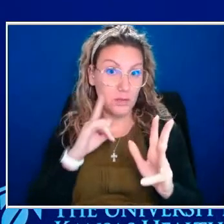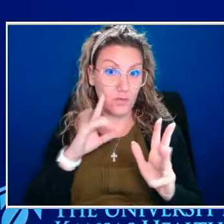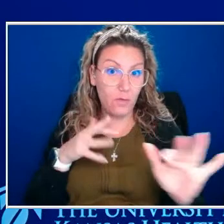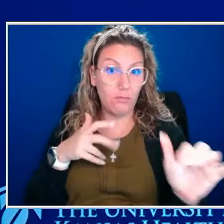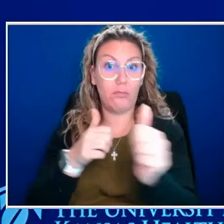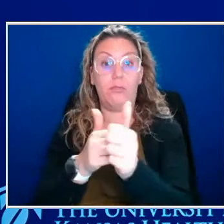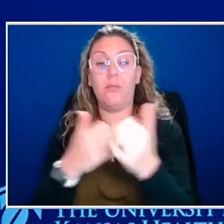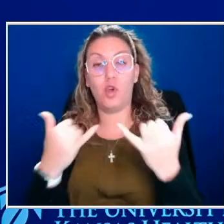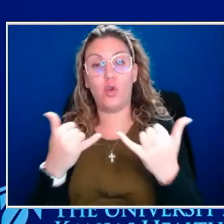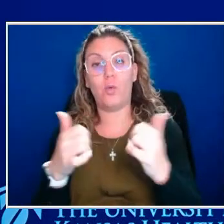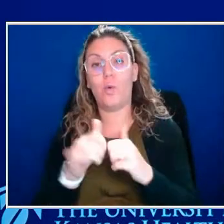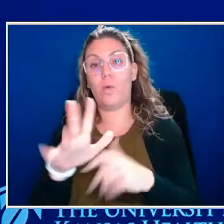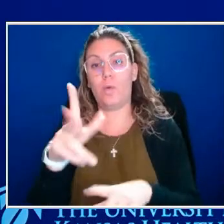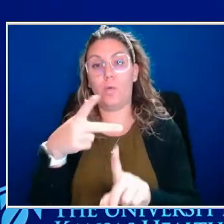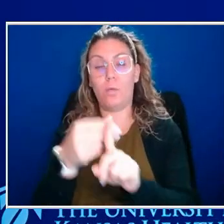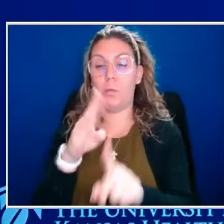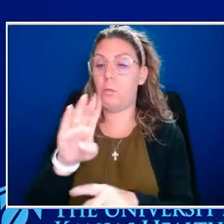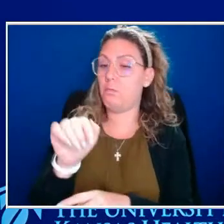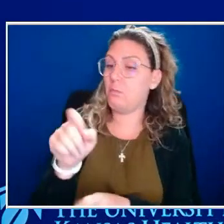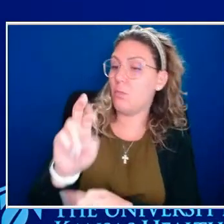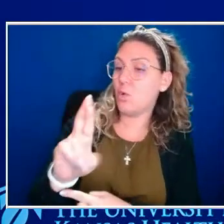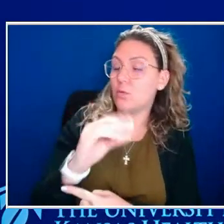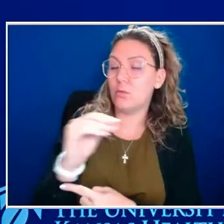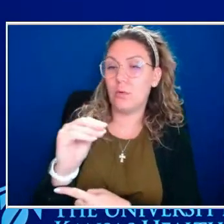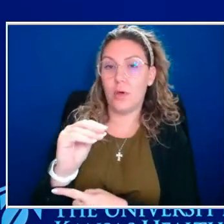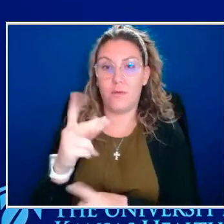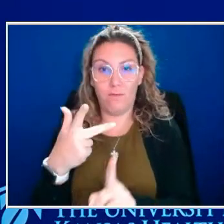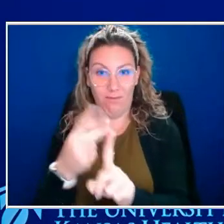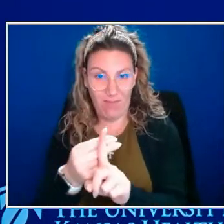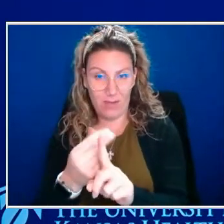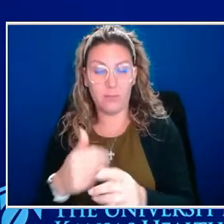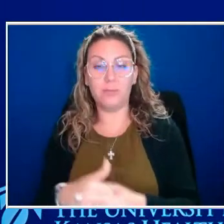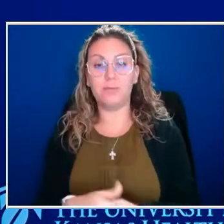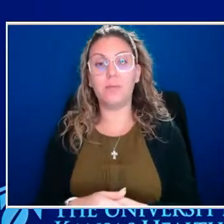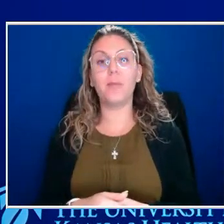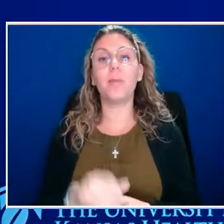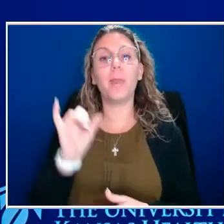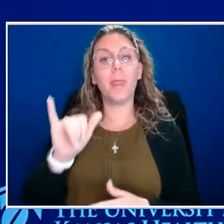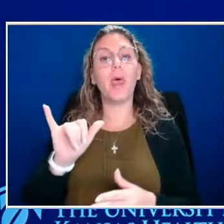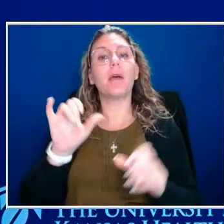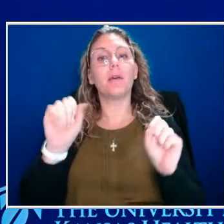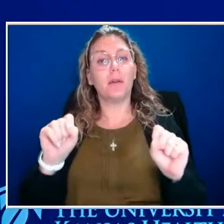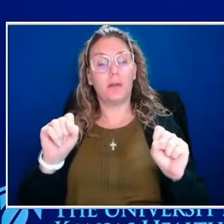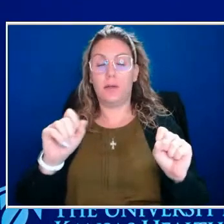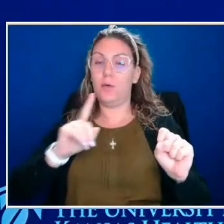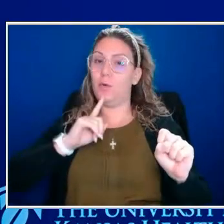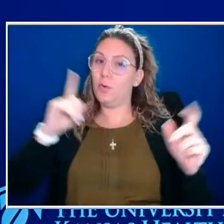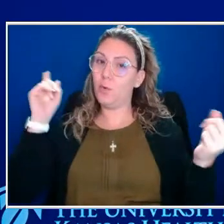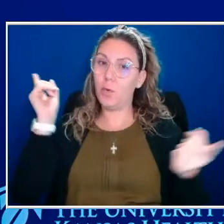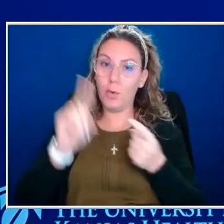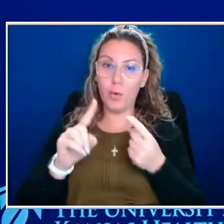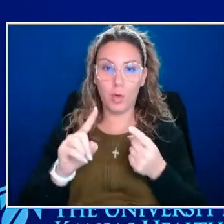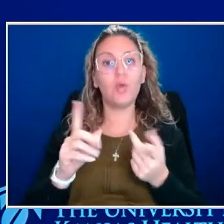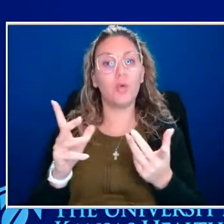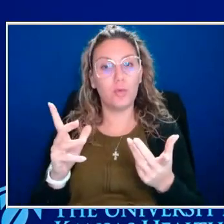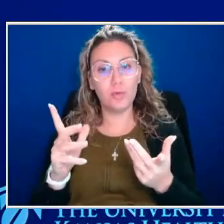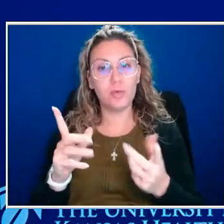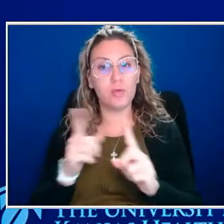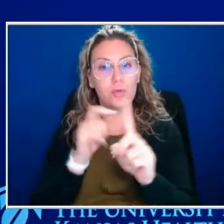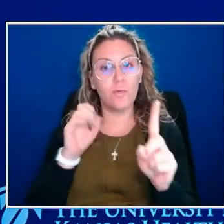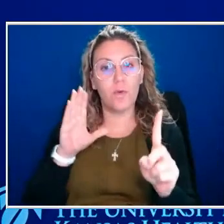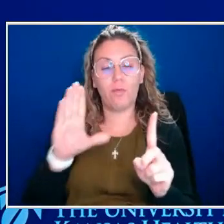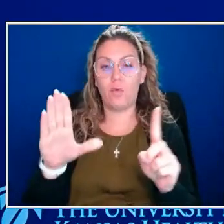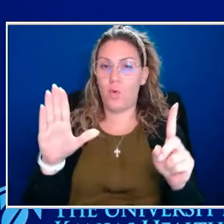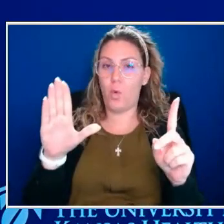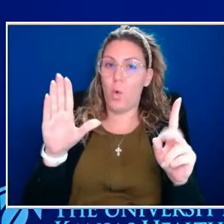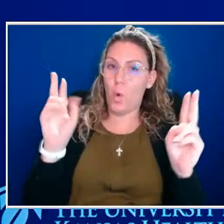your booster doses, with your vaccination. That can significantly reduce, and as we saw from your quote, and the CDC